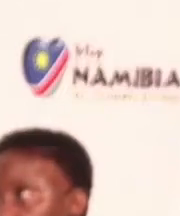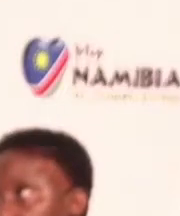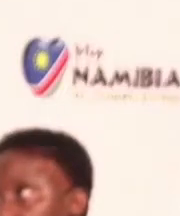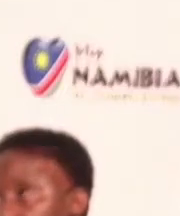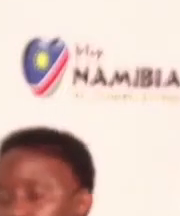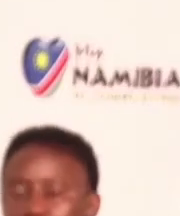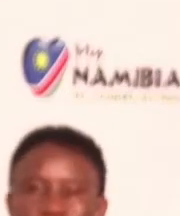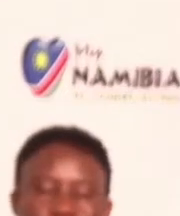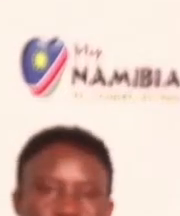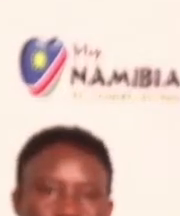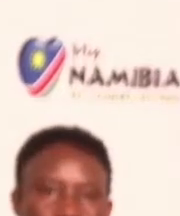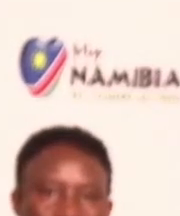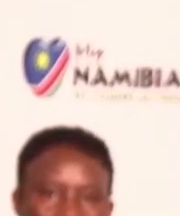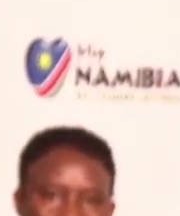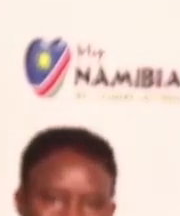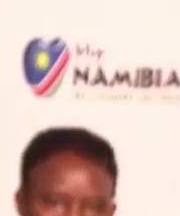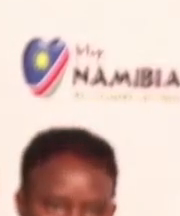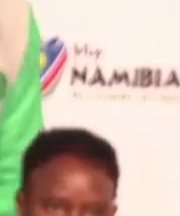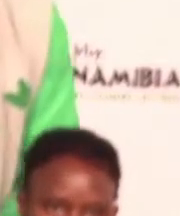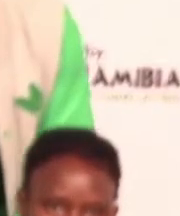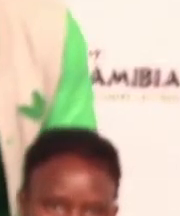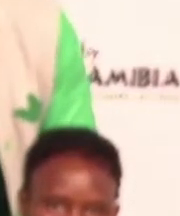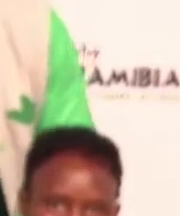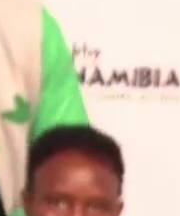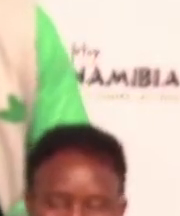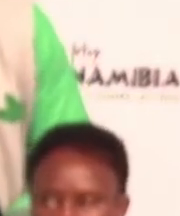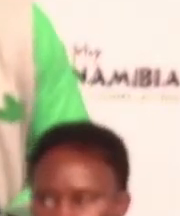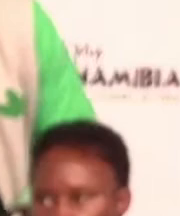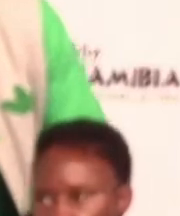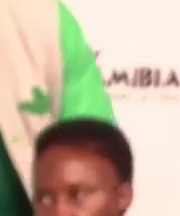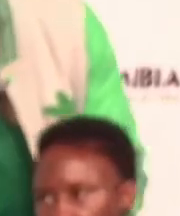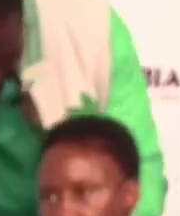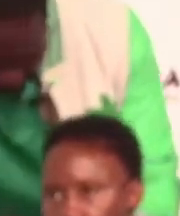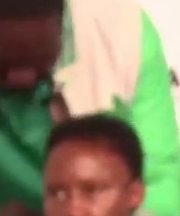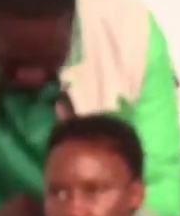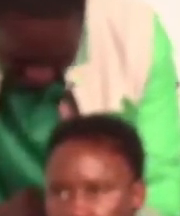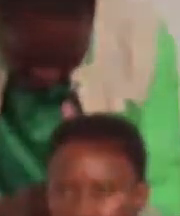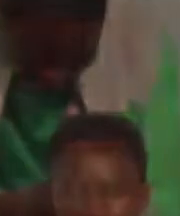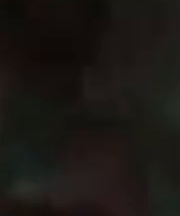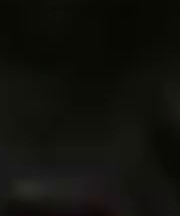National Farmers Union and Rolly Fenter from the NAU. Thank you very much for watching.